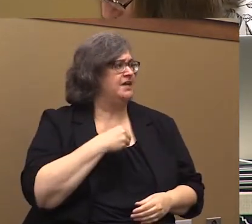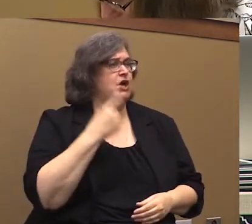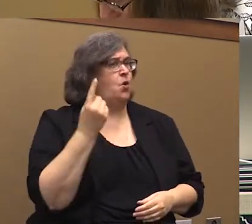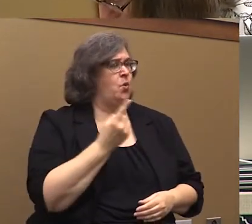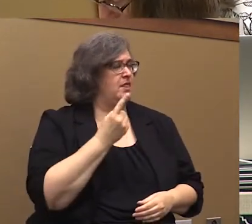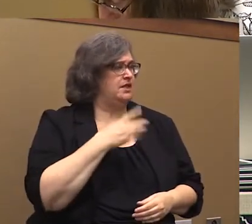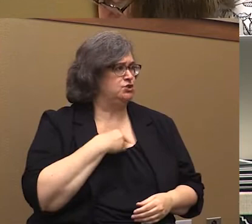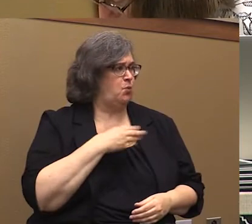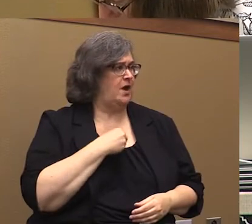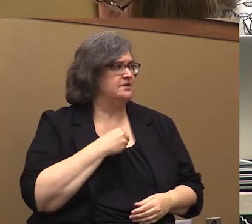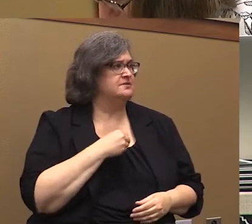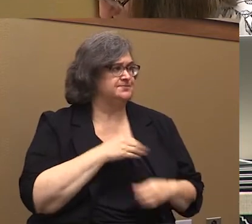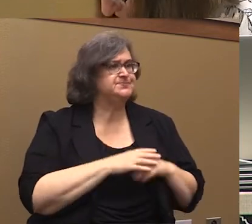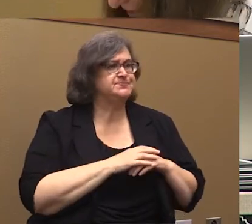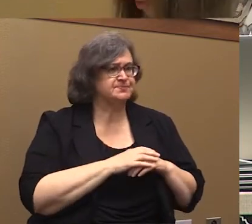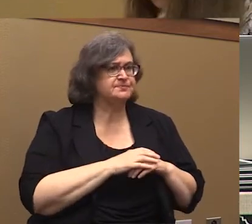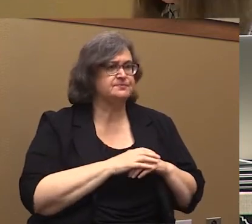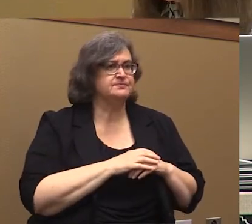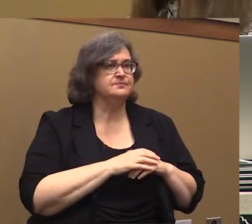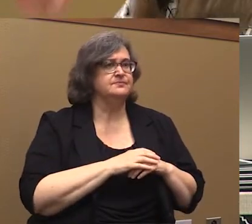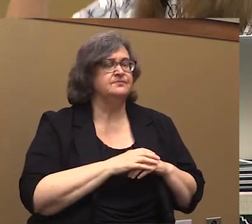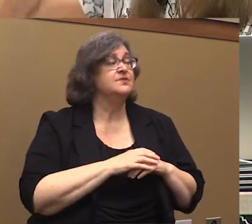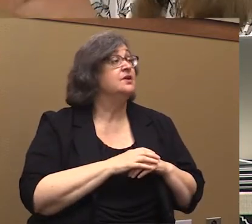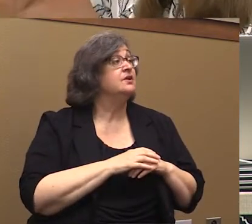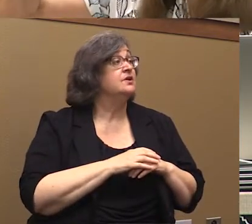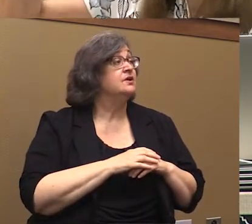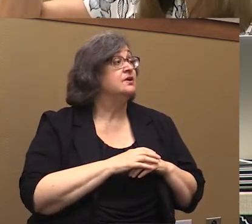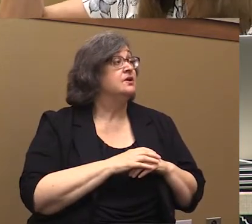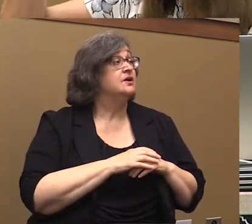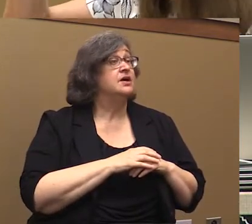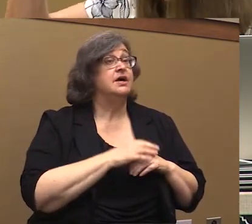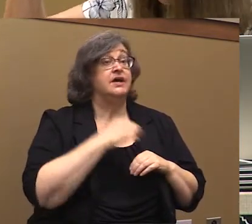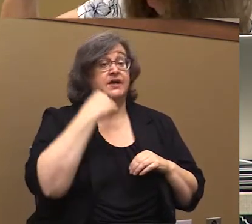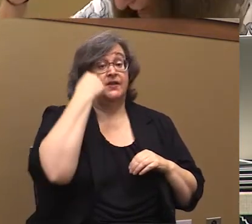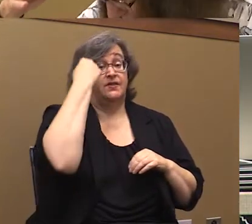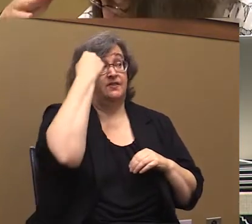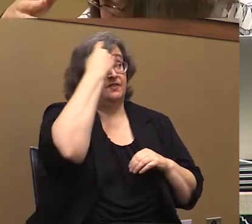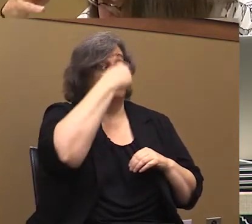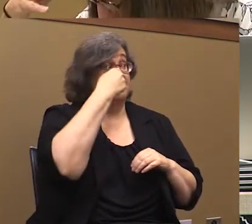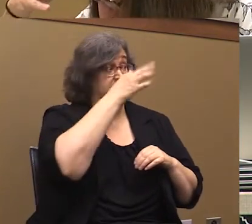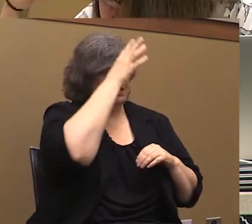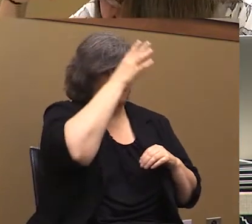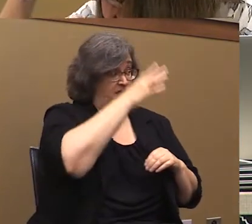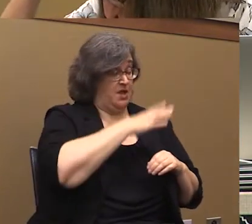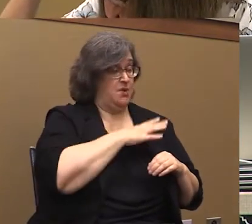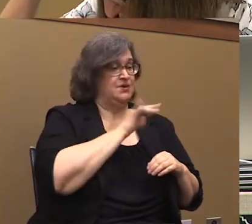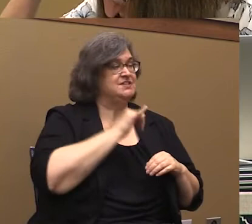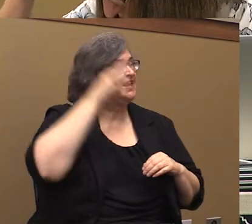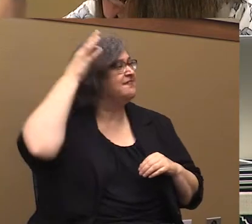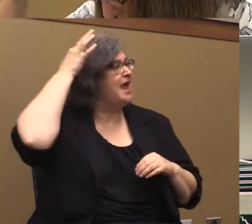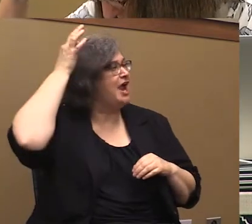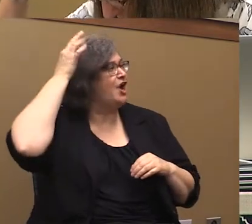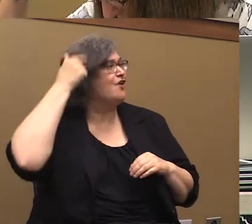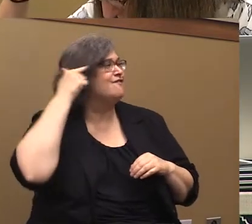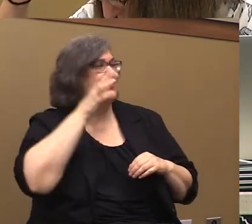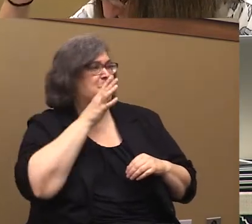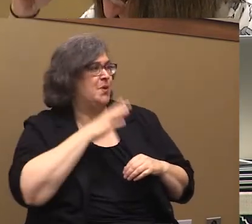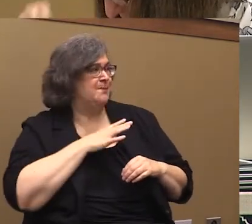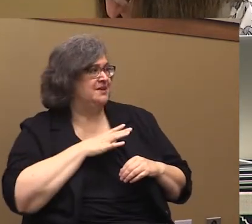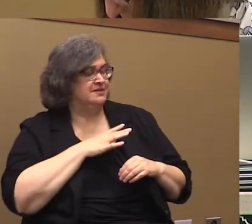white spot only. And the face part of the man is like her